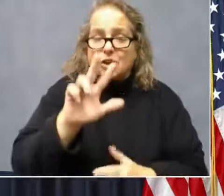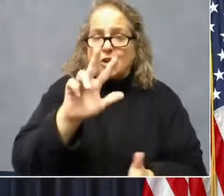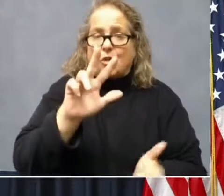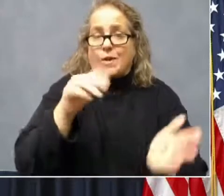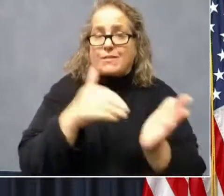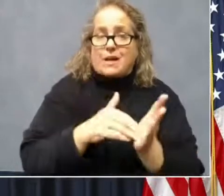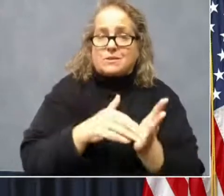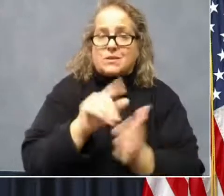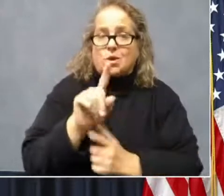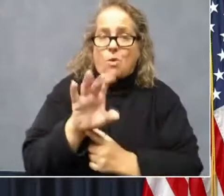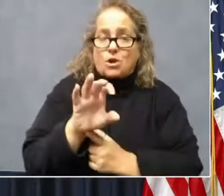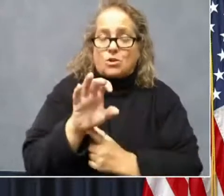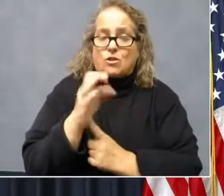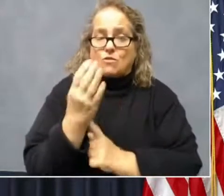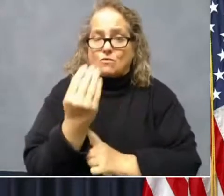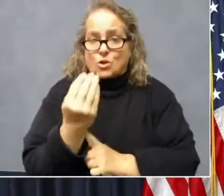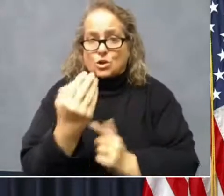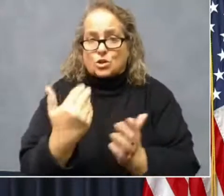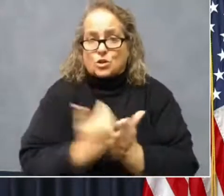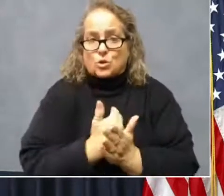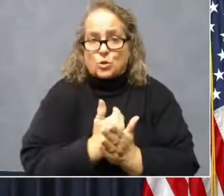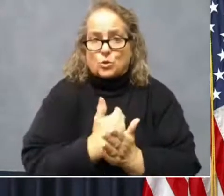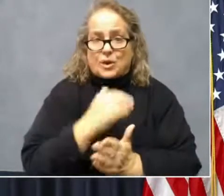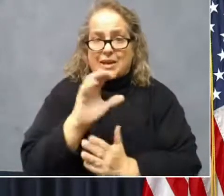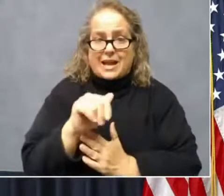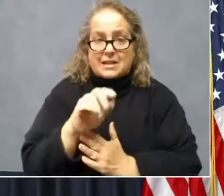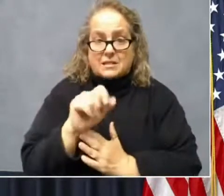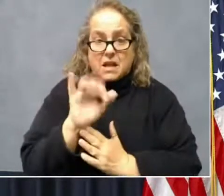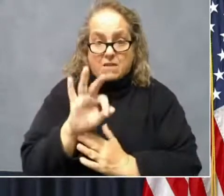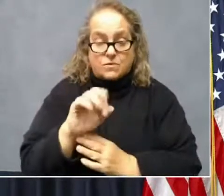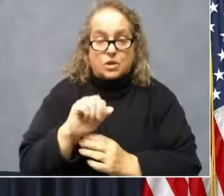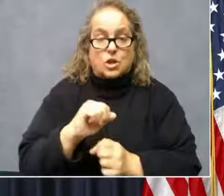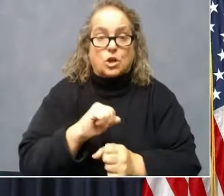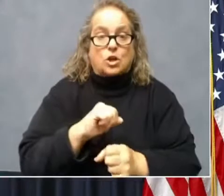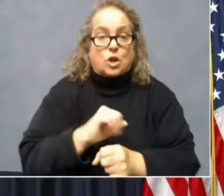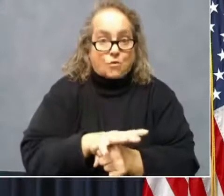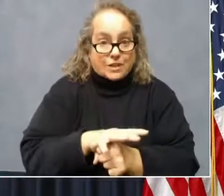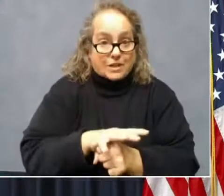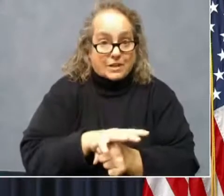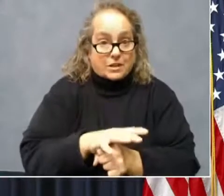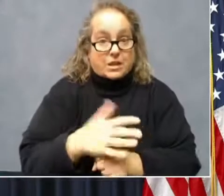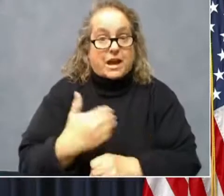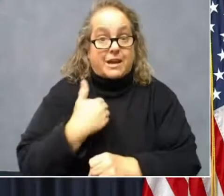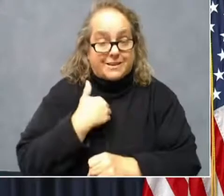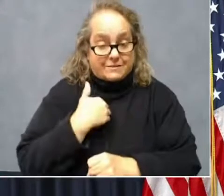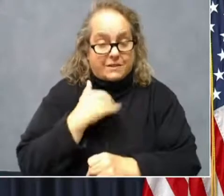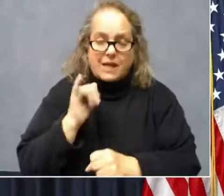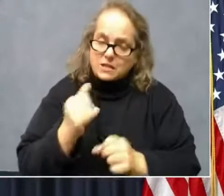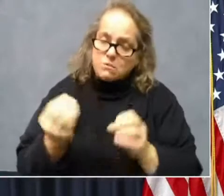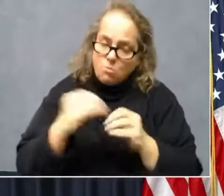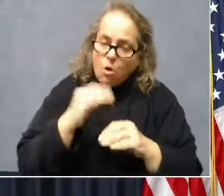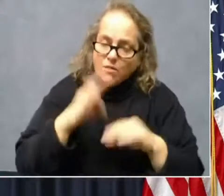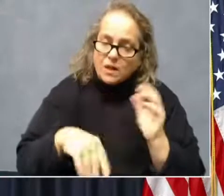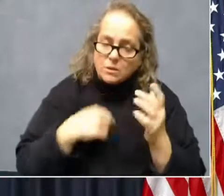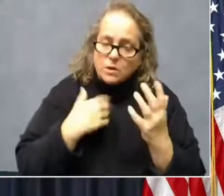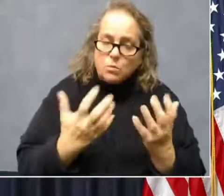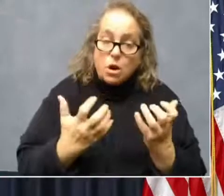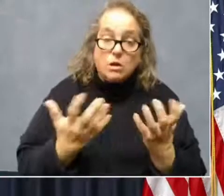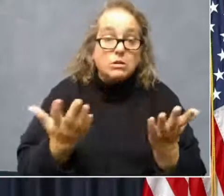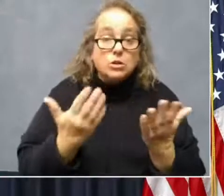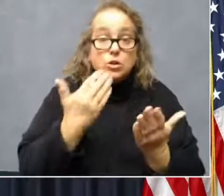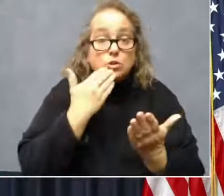3,114 new cases of COVID-19. That's a lot of cases. It is more than we want. The good news is it's